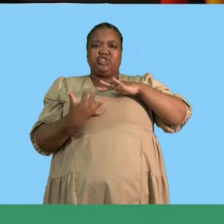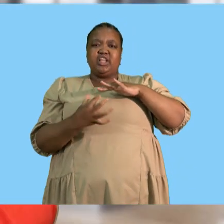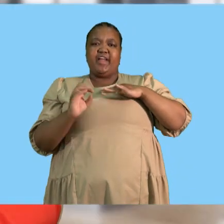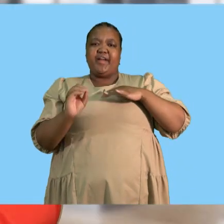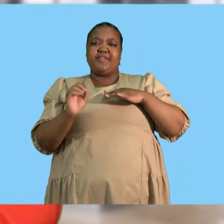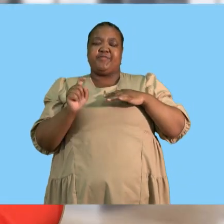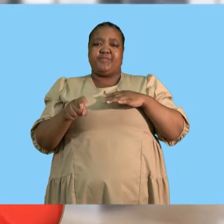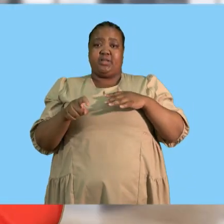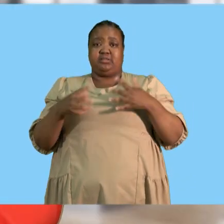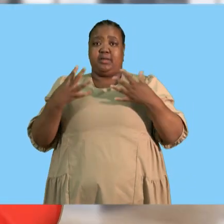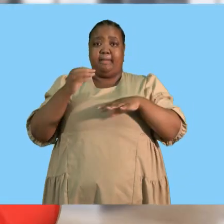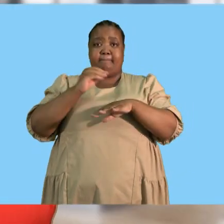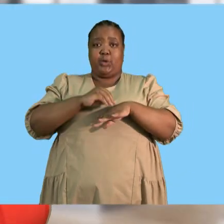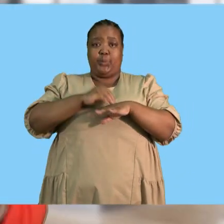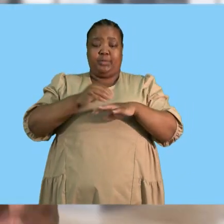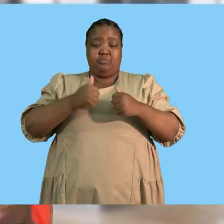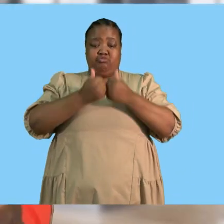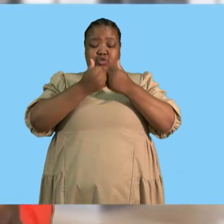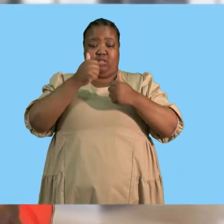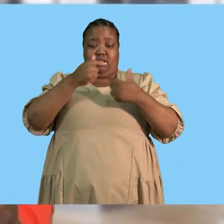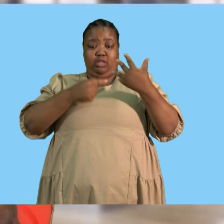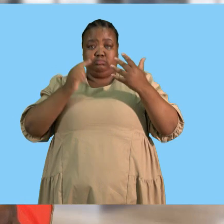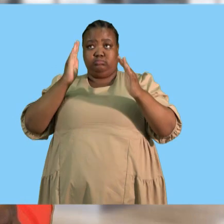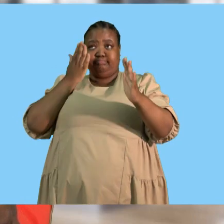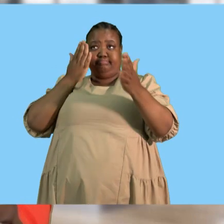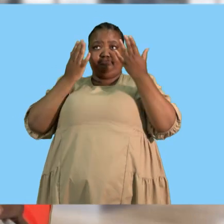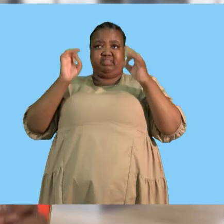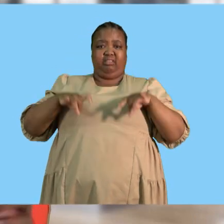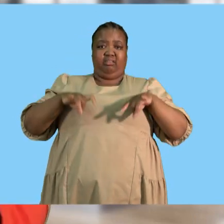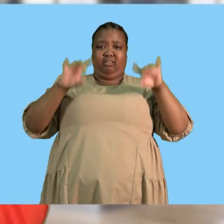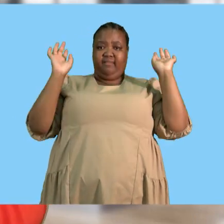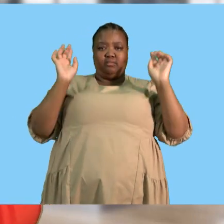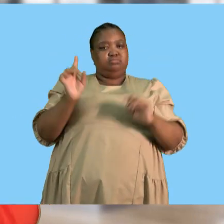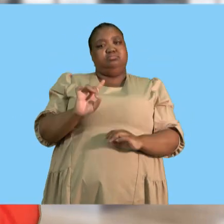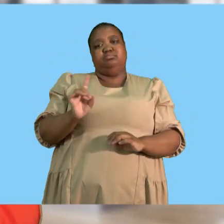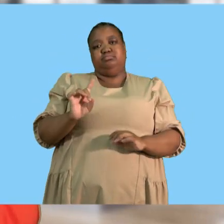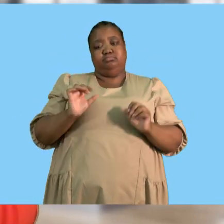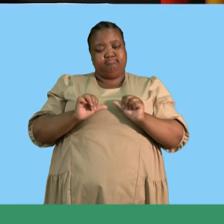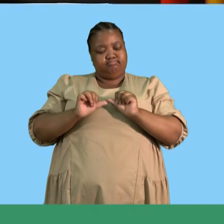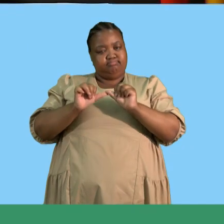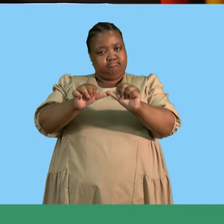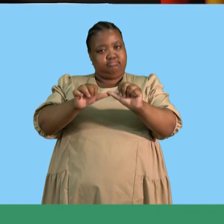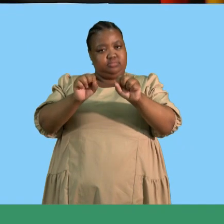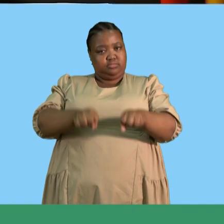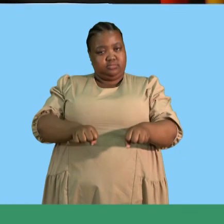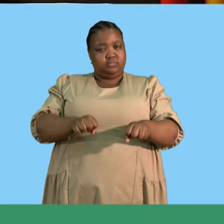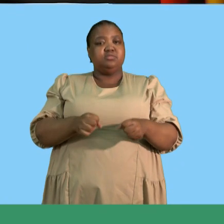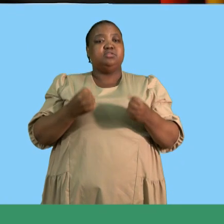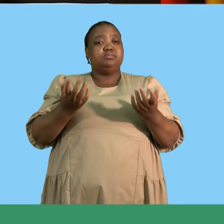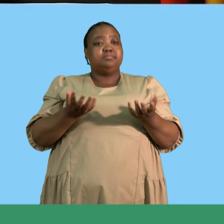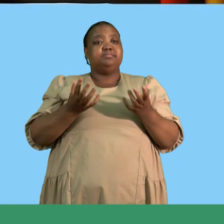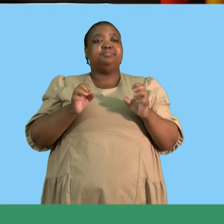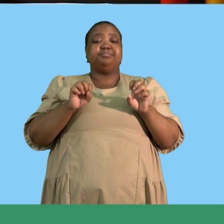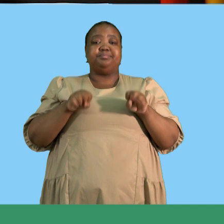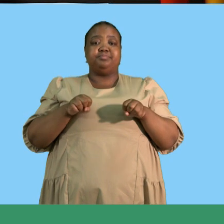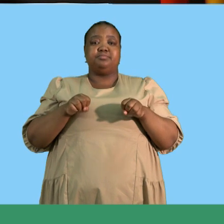do not give up easily when they are faced with challenges. Now, I will also highlight one more. They